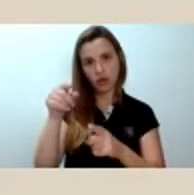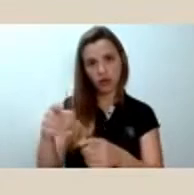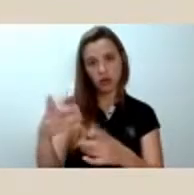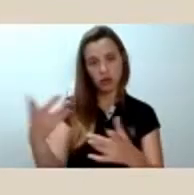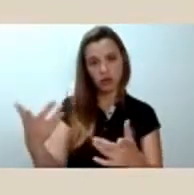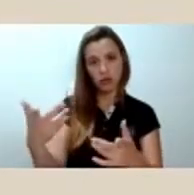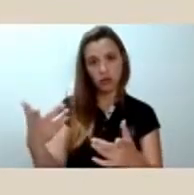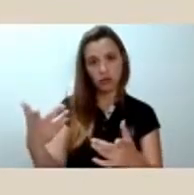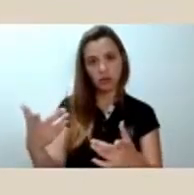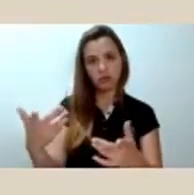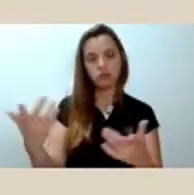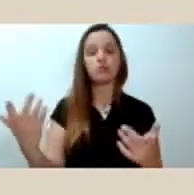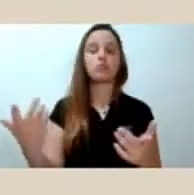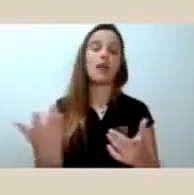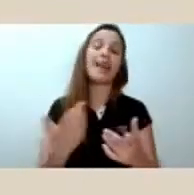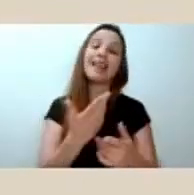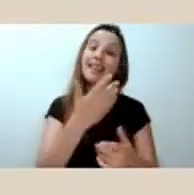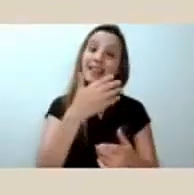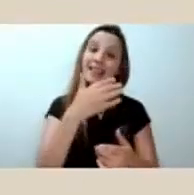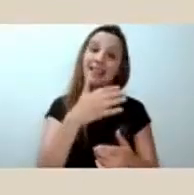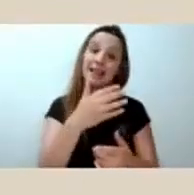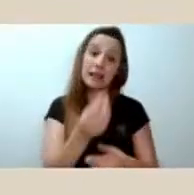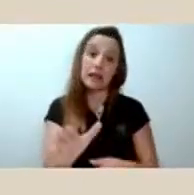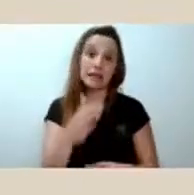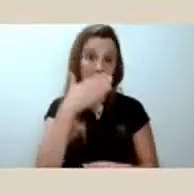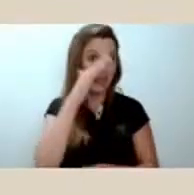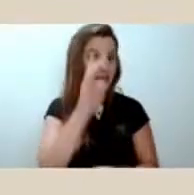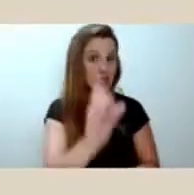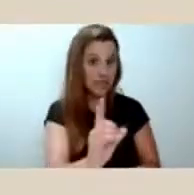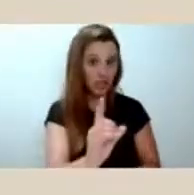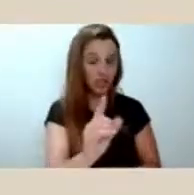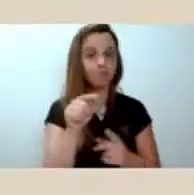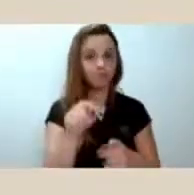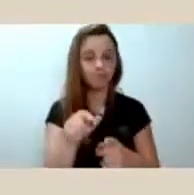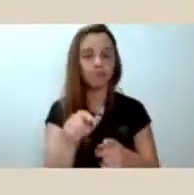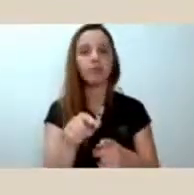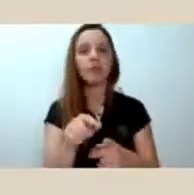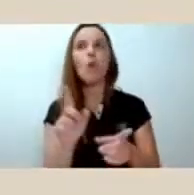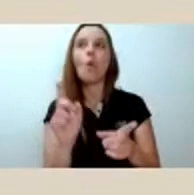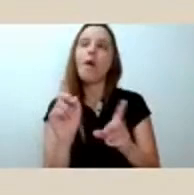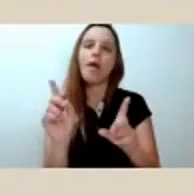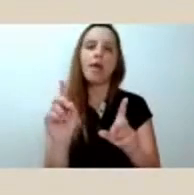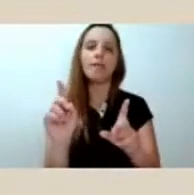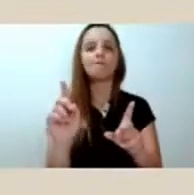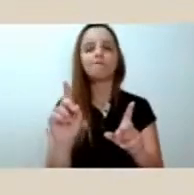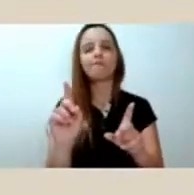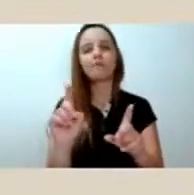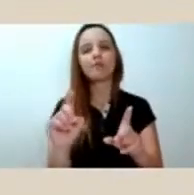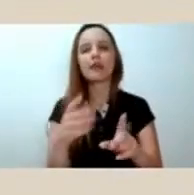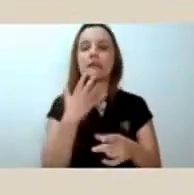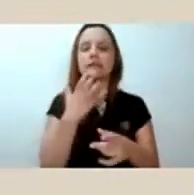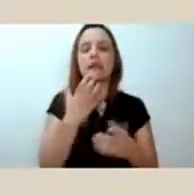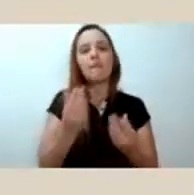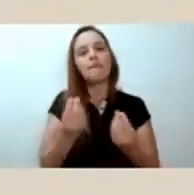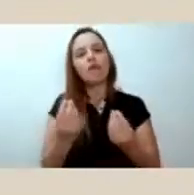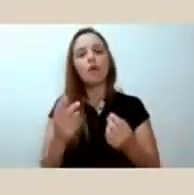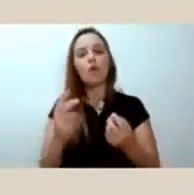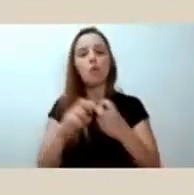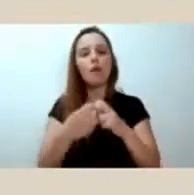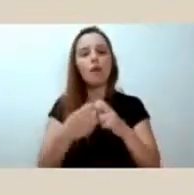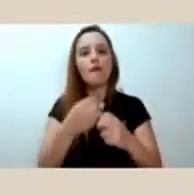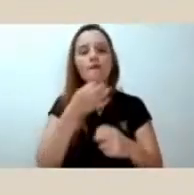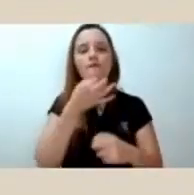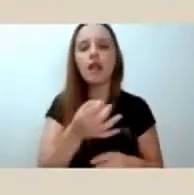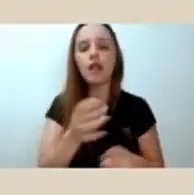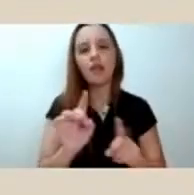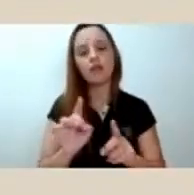6-year-olds would be to not to be afraid of actually raising these issues. Kids at the age of 6, they are